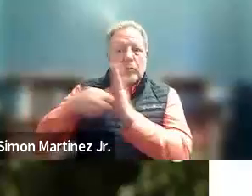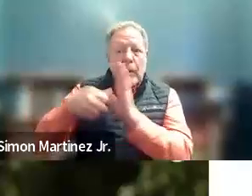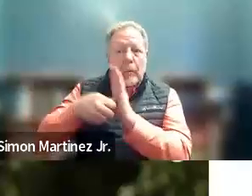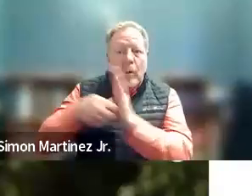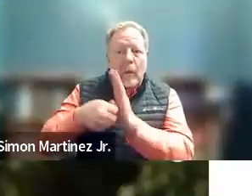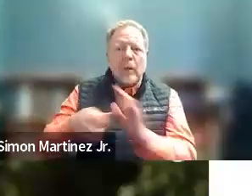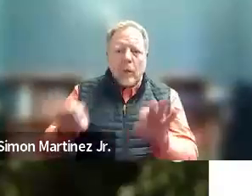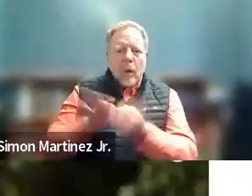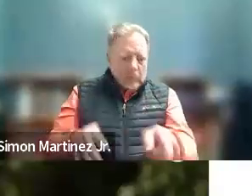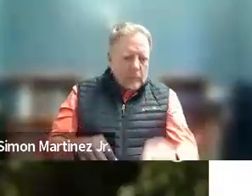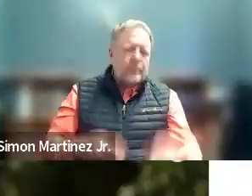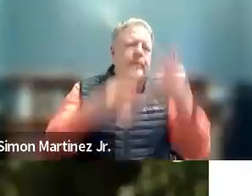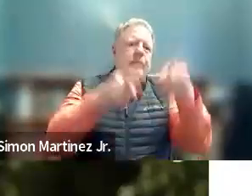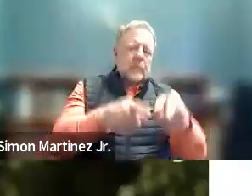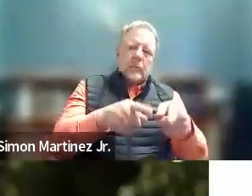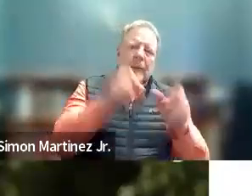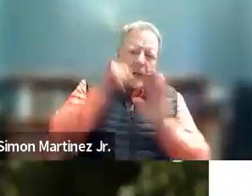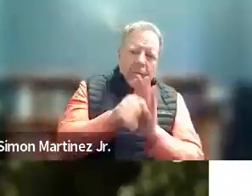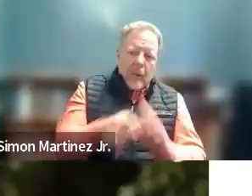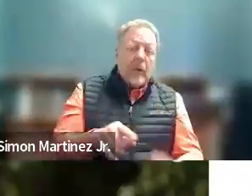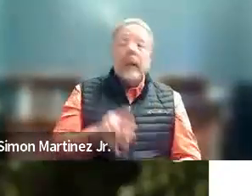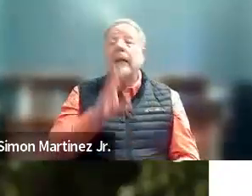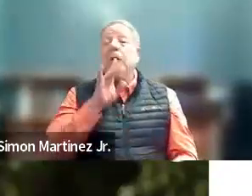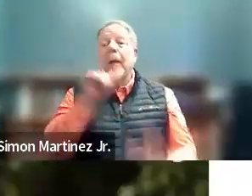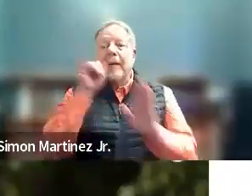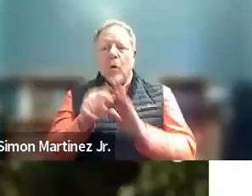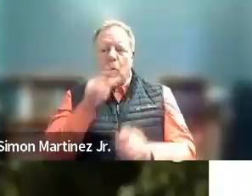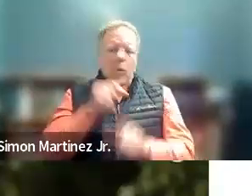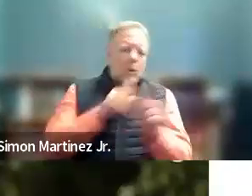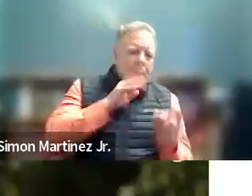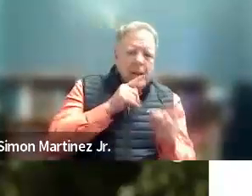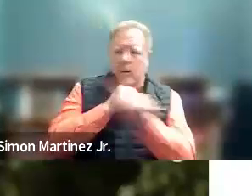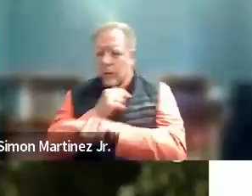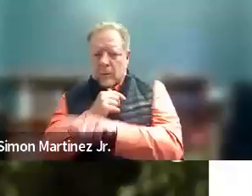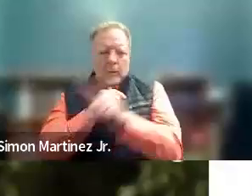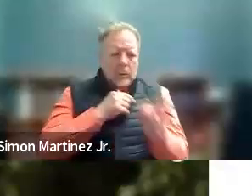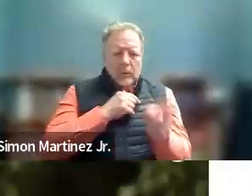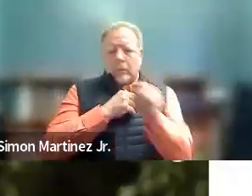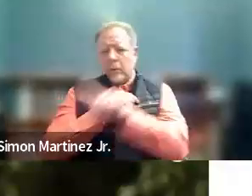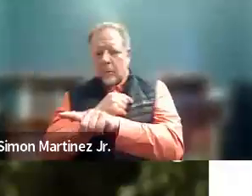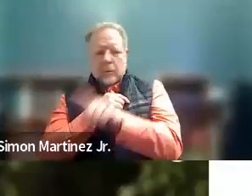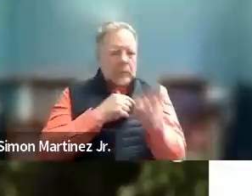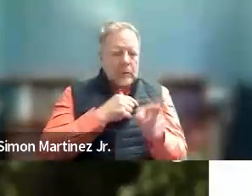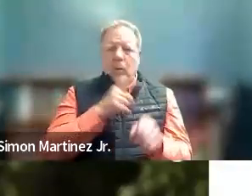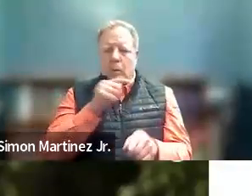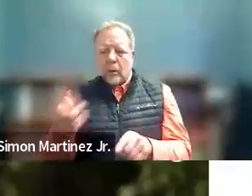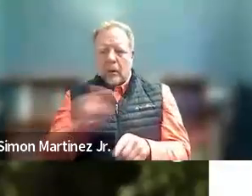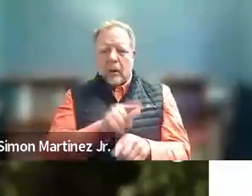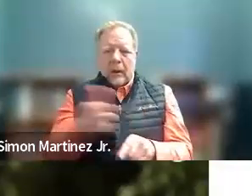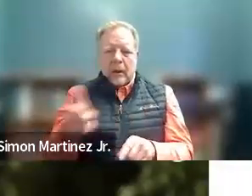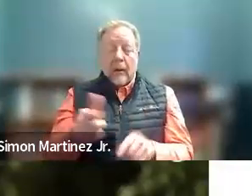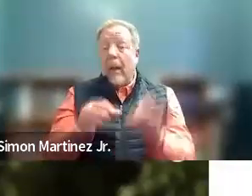important. Speaker identification is important, to be able to know who's saying what. Um,